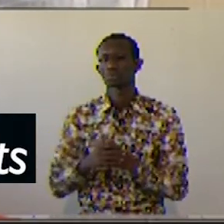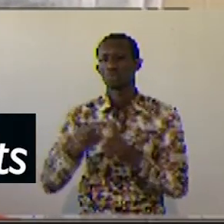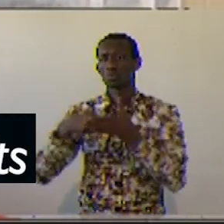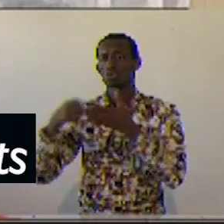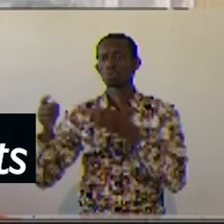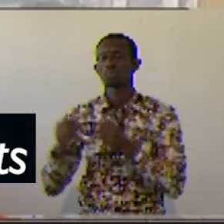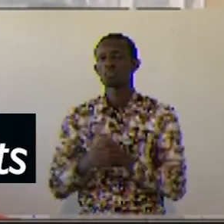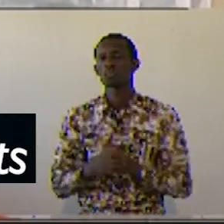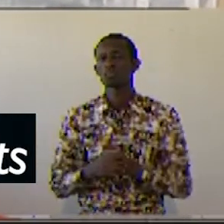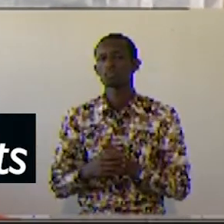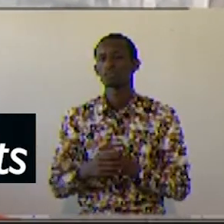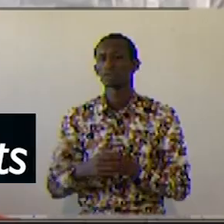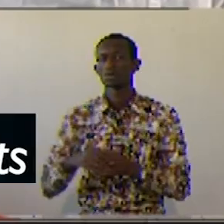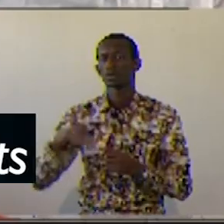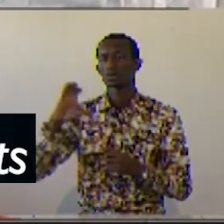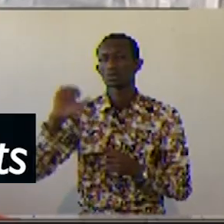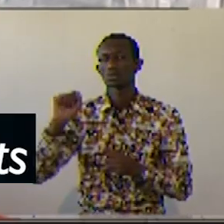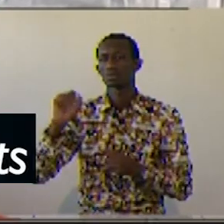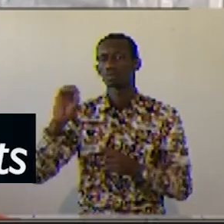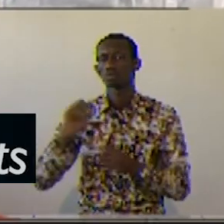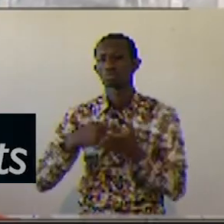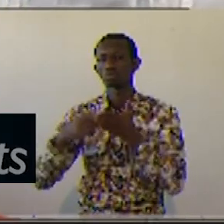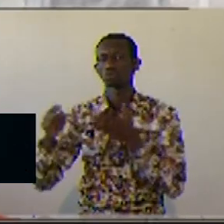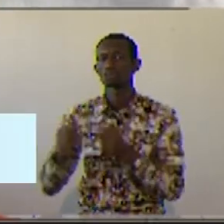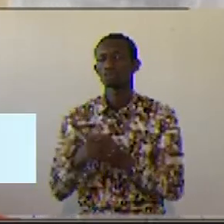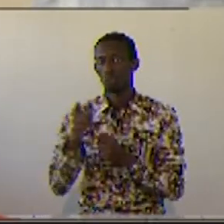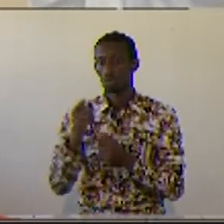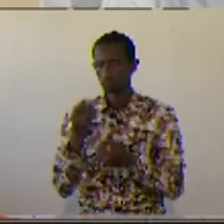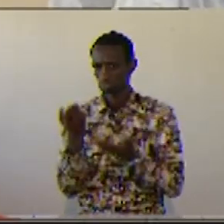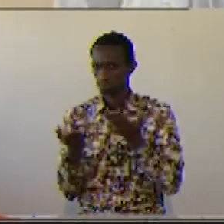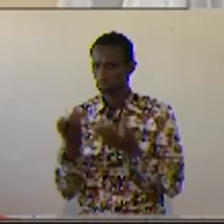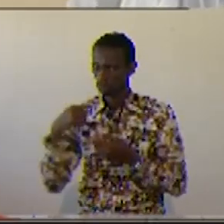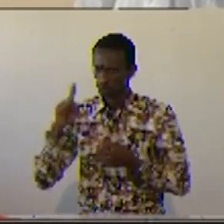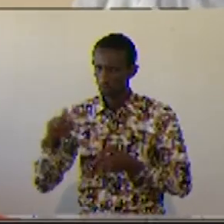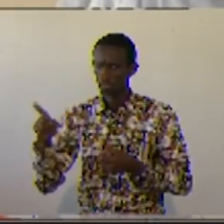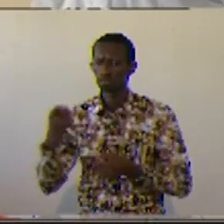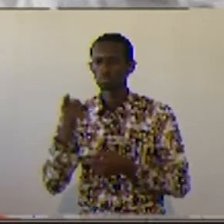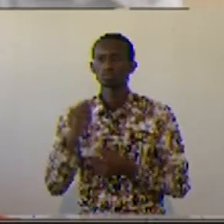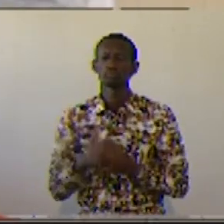reacting with calcium oxide. Complete it, please.